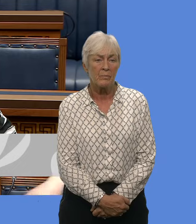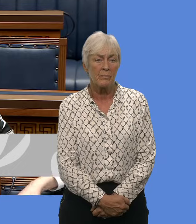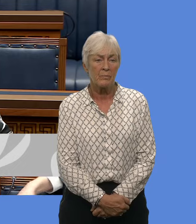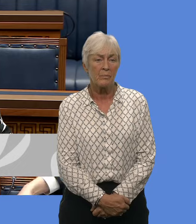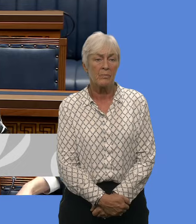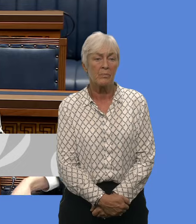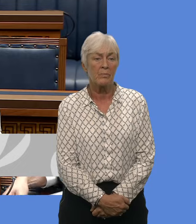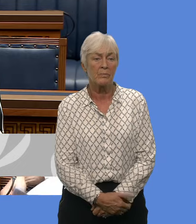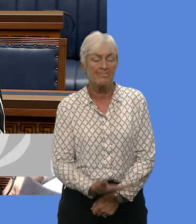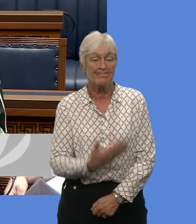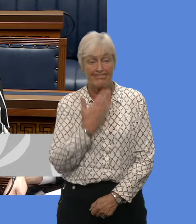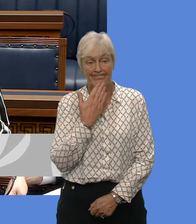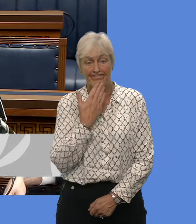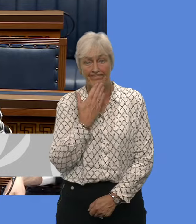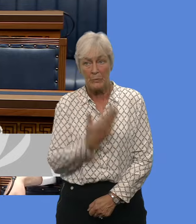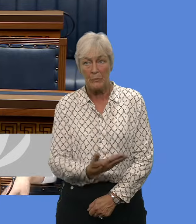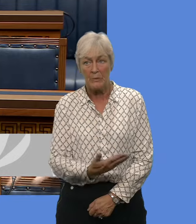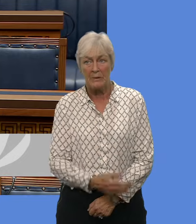So,